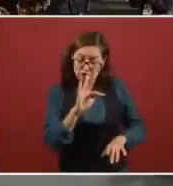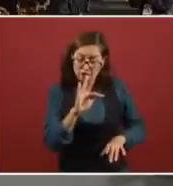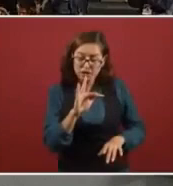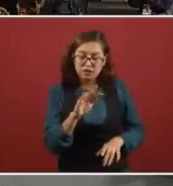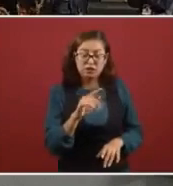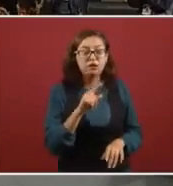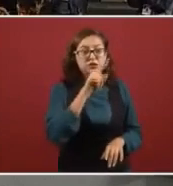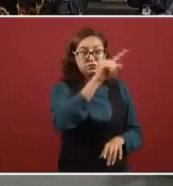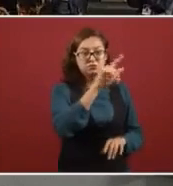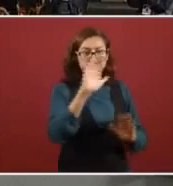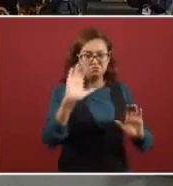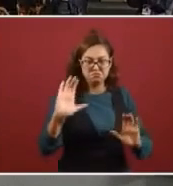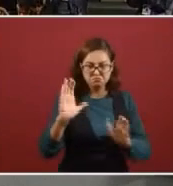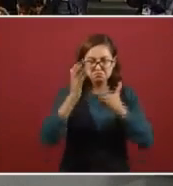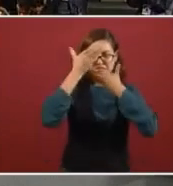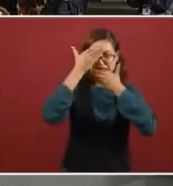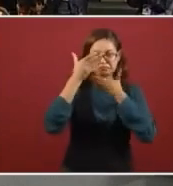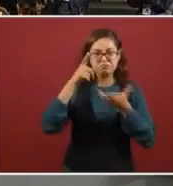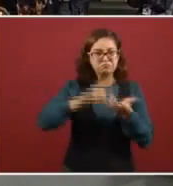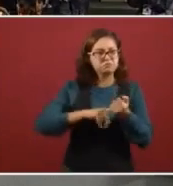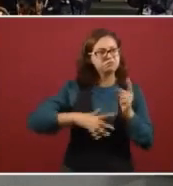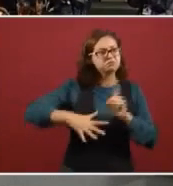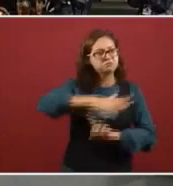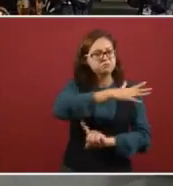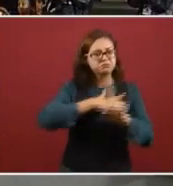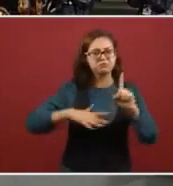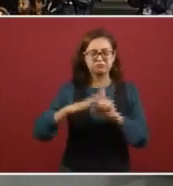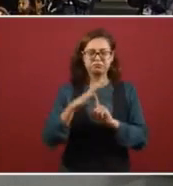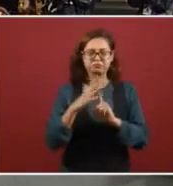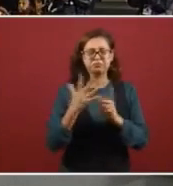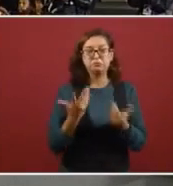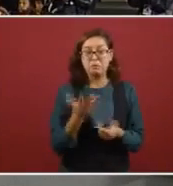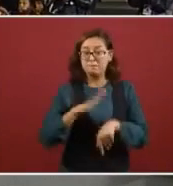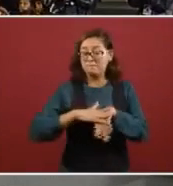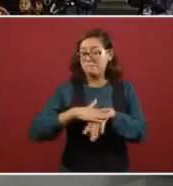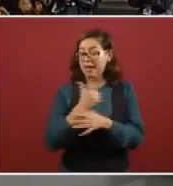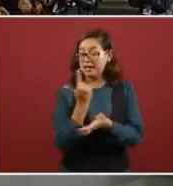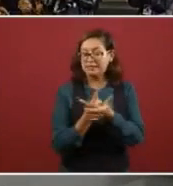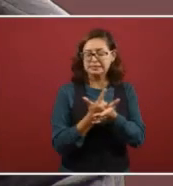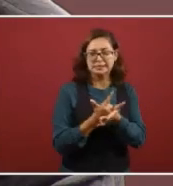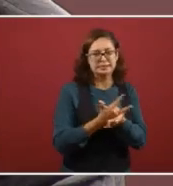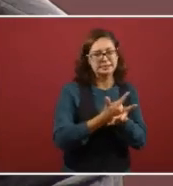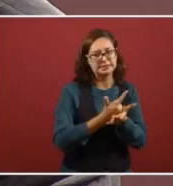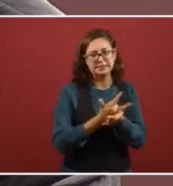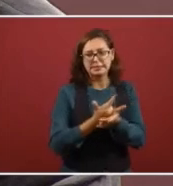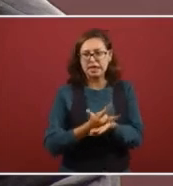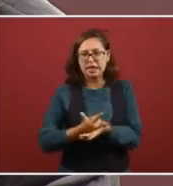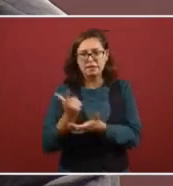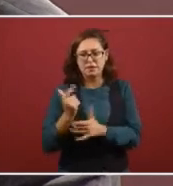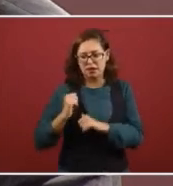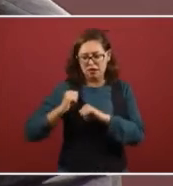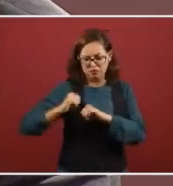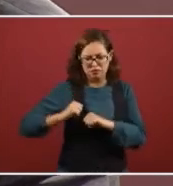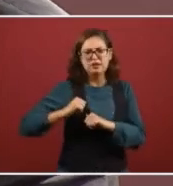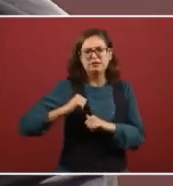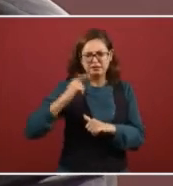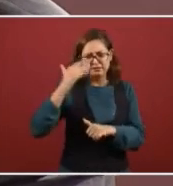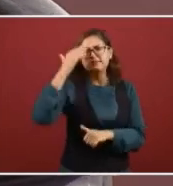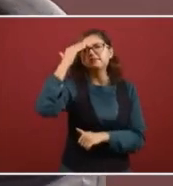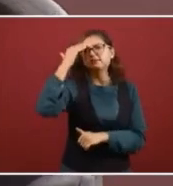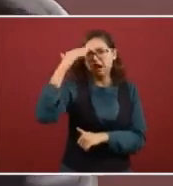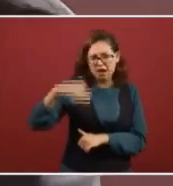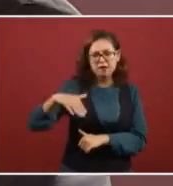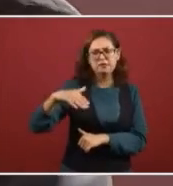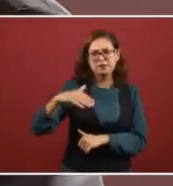and terrorism is, you know, the U.S. government is going to be in charge of that, and it's